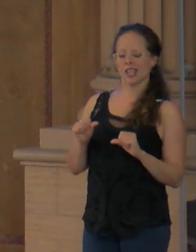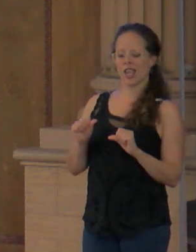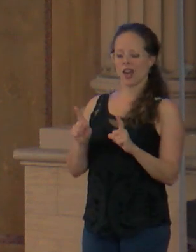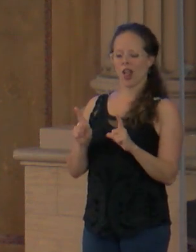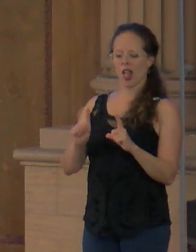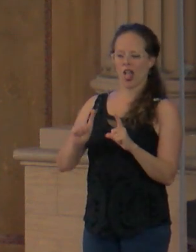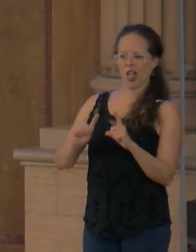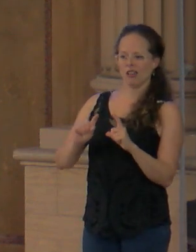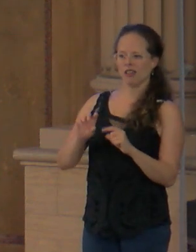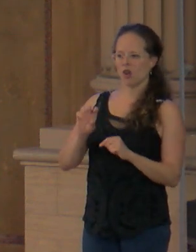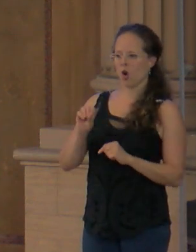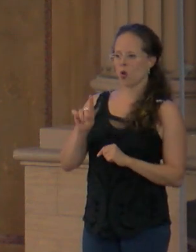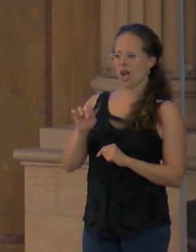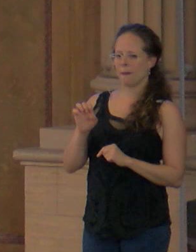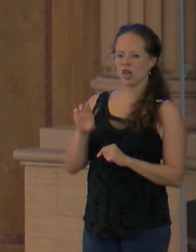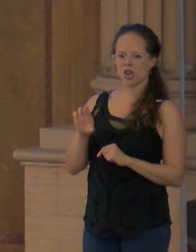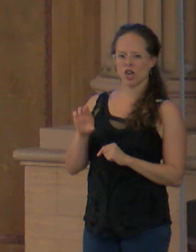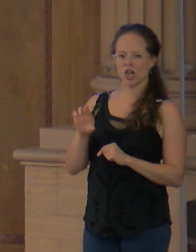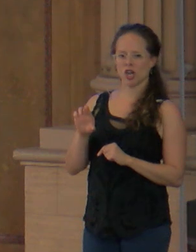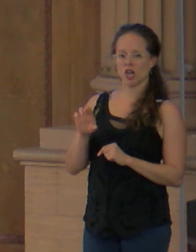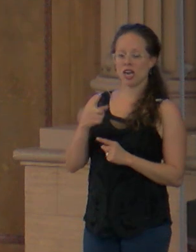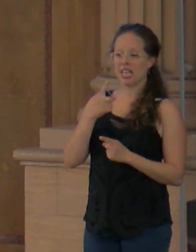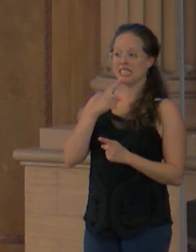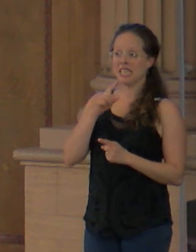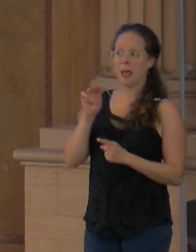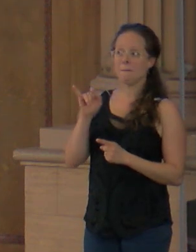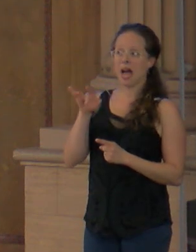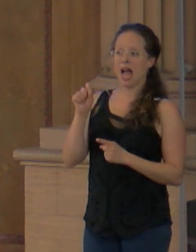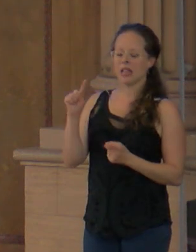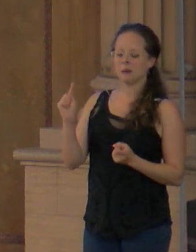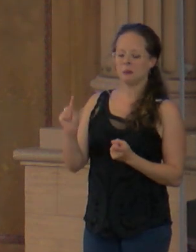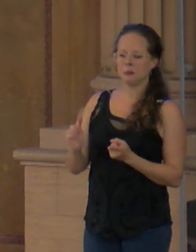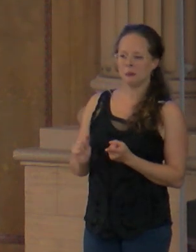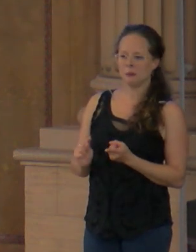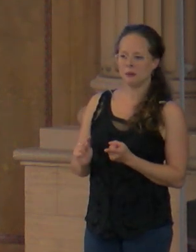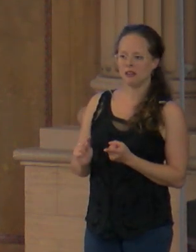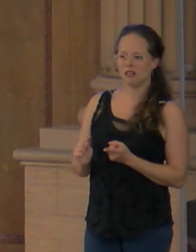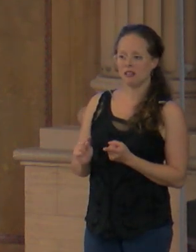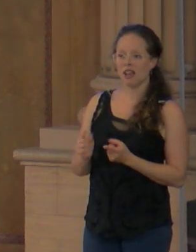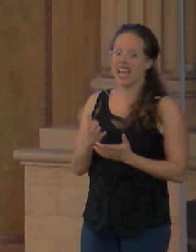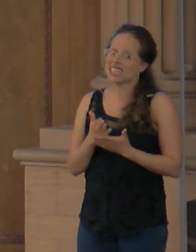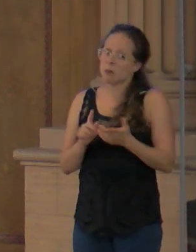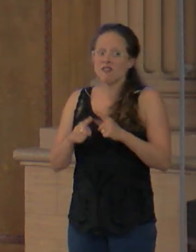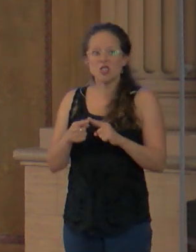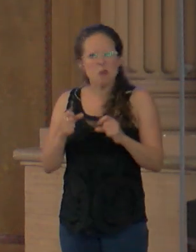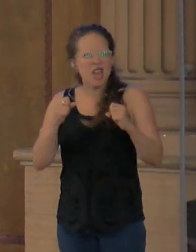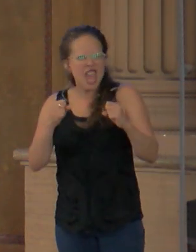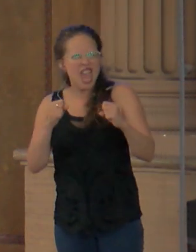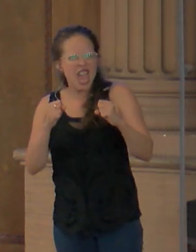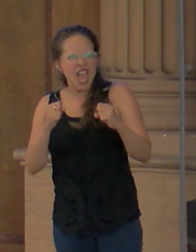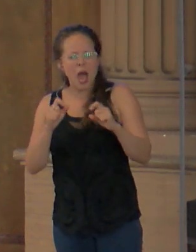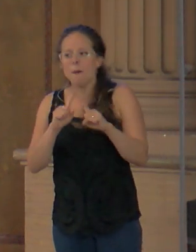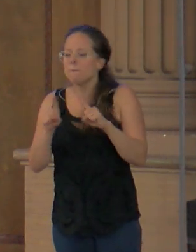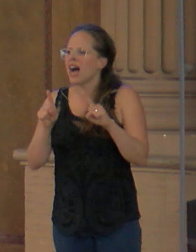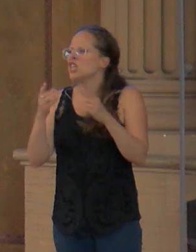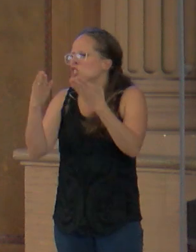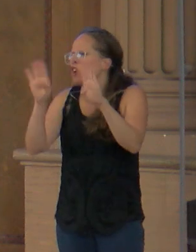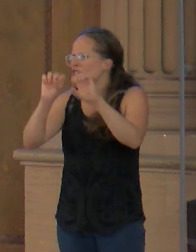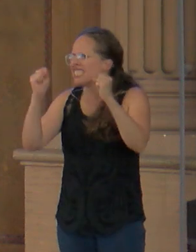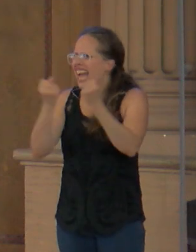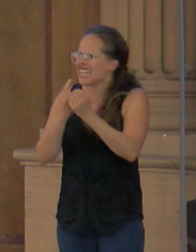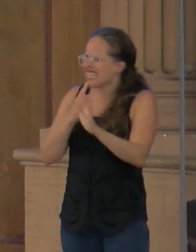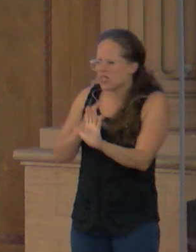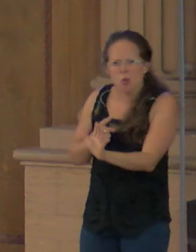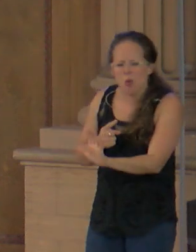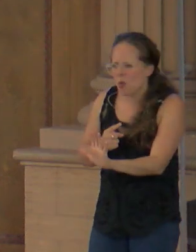for more money than they were worth and rip people off. And he always found some shady friends who would cheer him on in that. But society as a whole still says